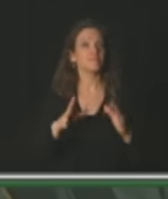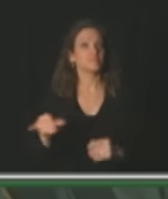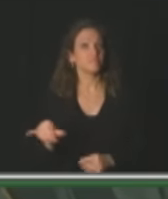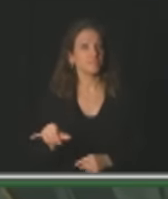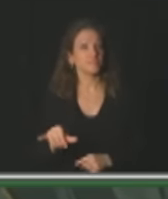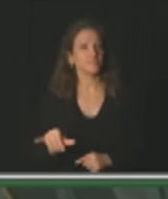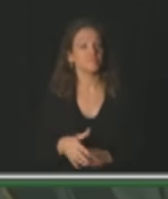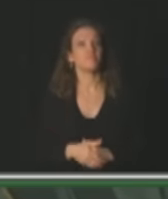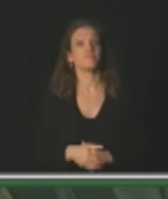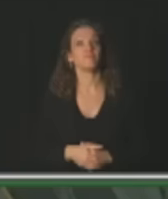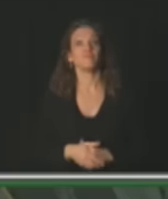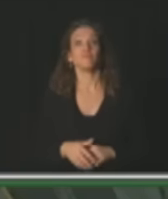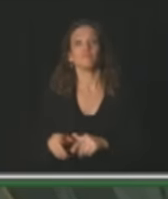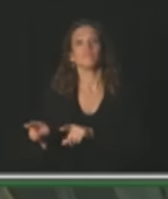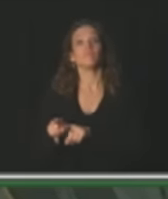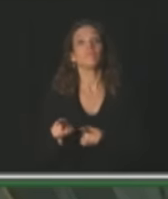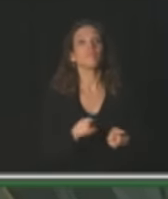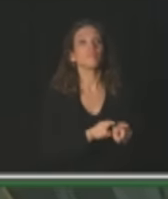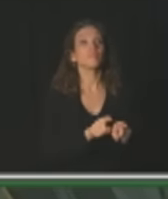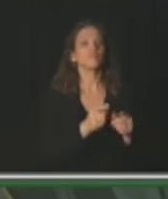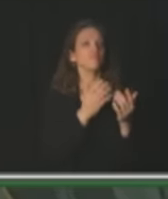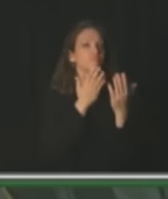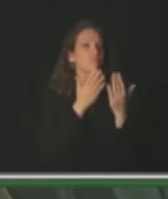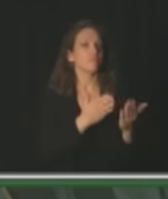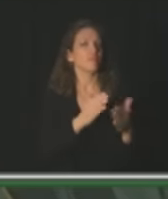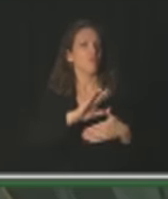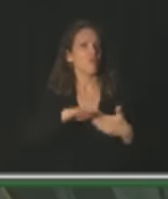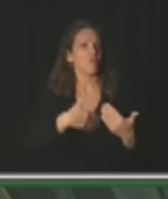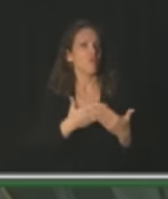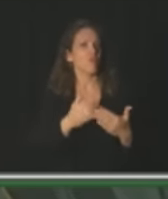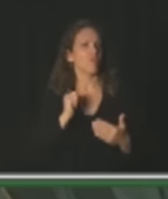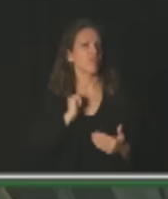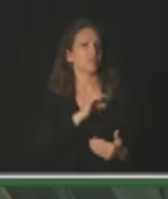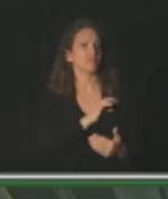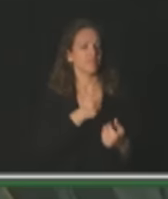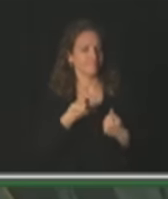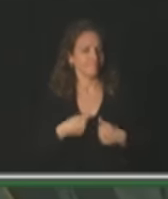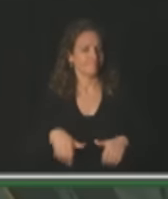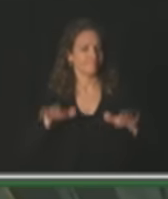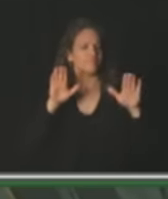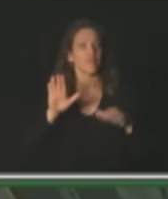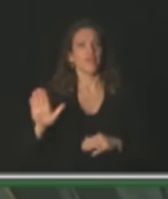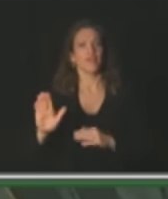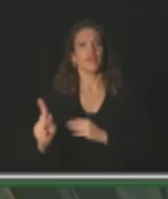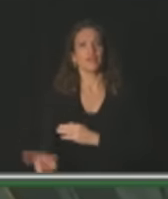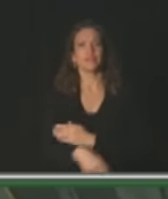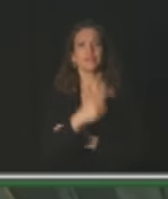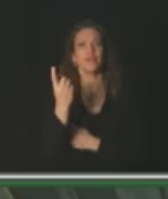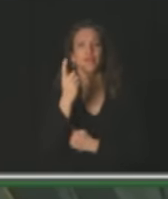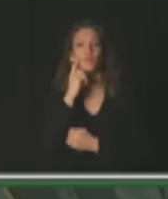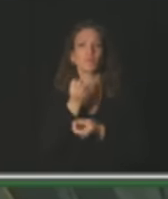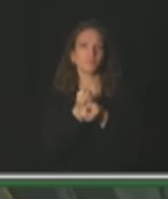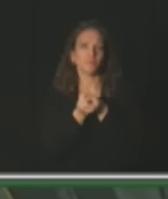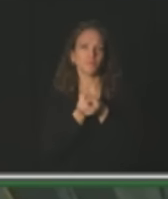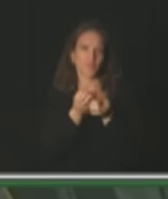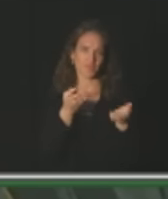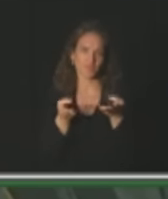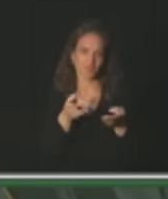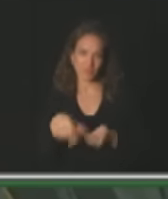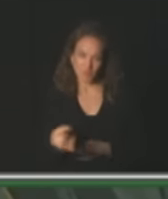I also wish to thank all the staff who have sacrificed this day so that they could be here for